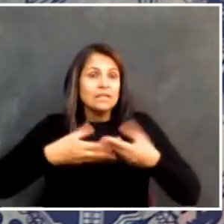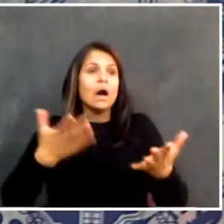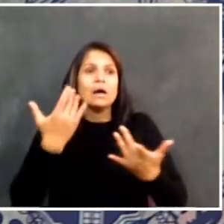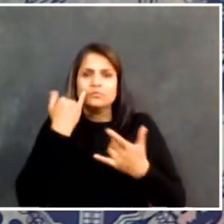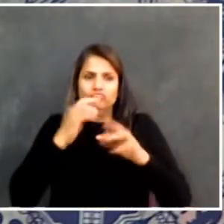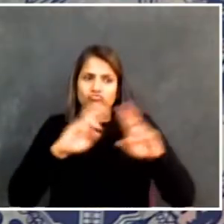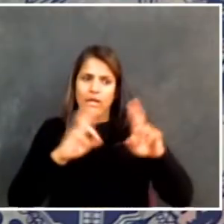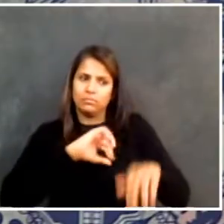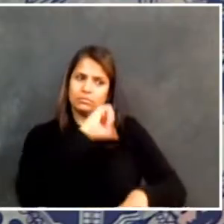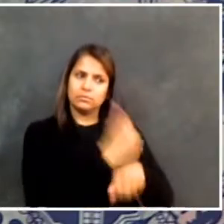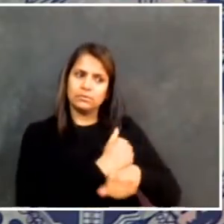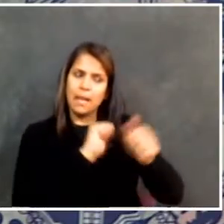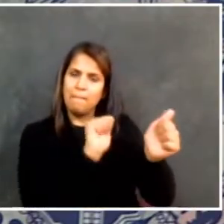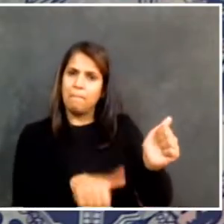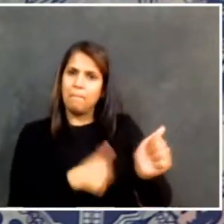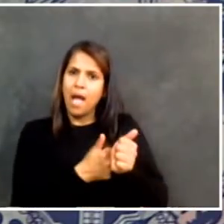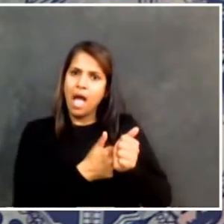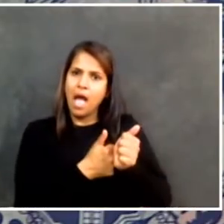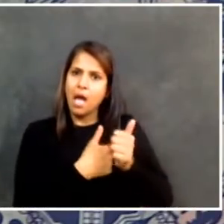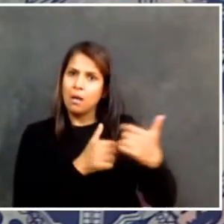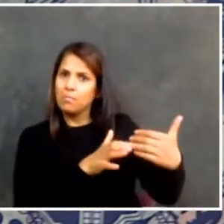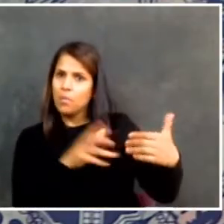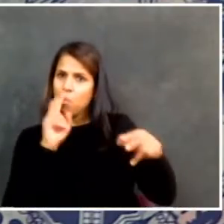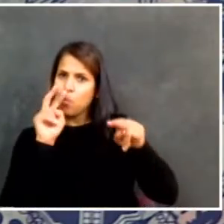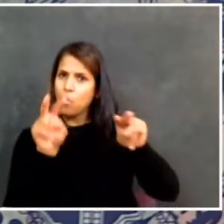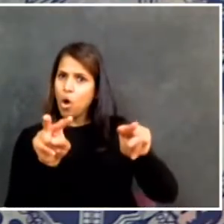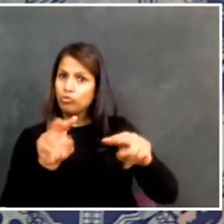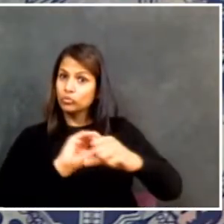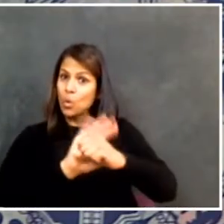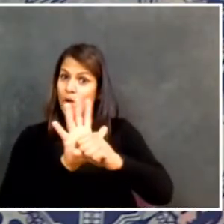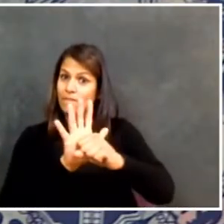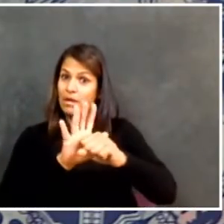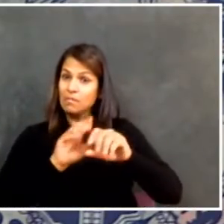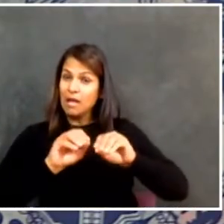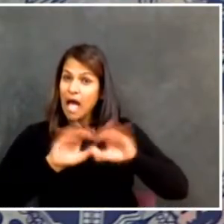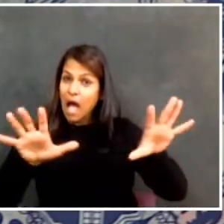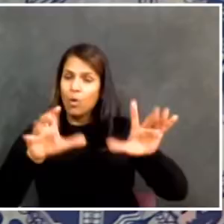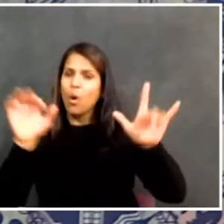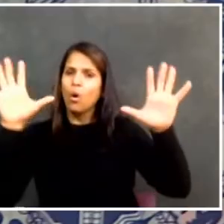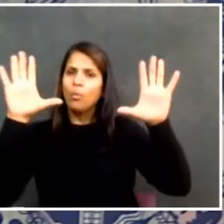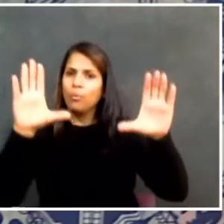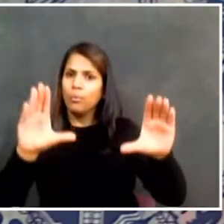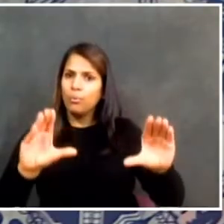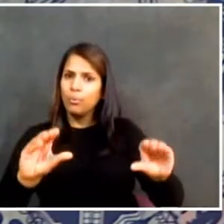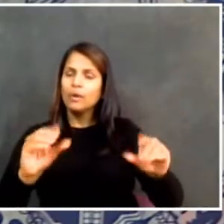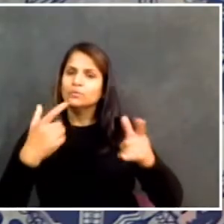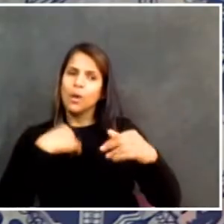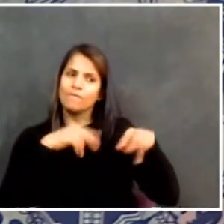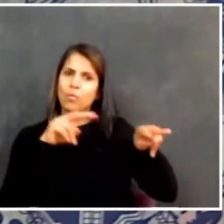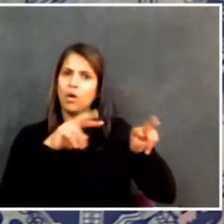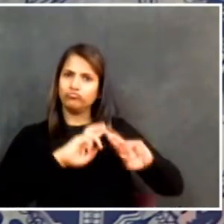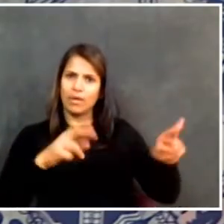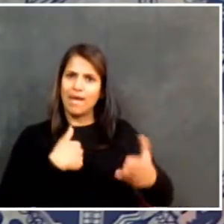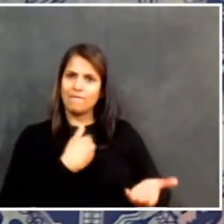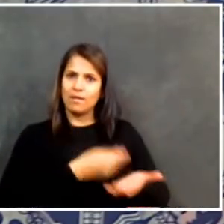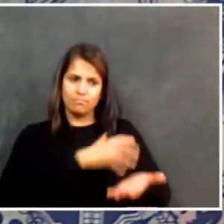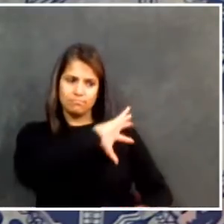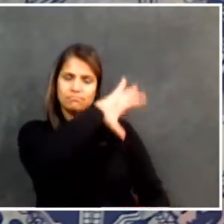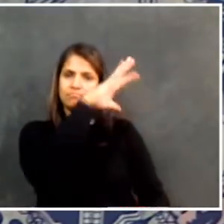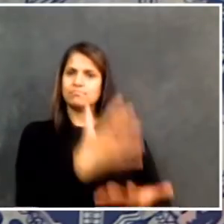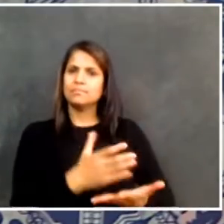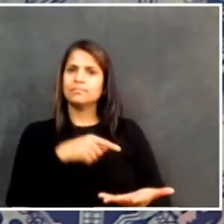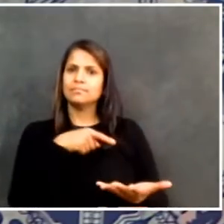world. There were places that thought they had it under control, and then suddenly it was coming back. There were places that prematurely started